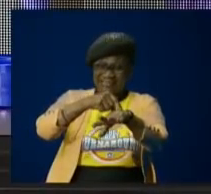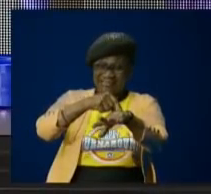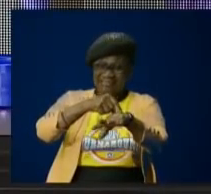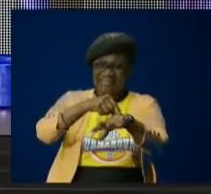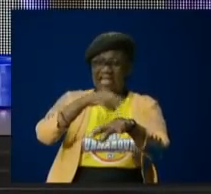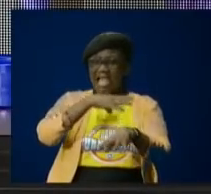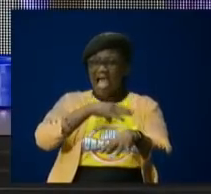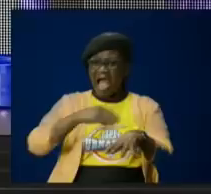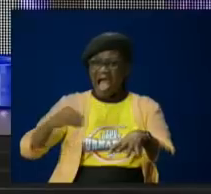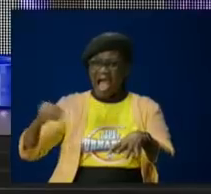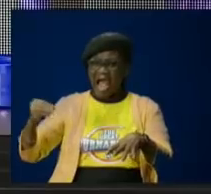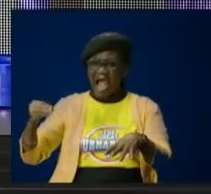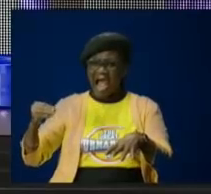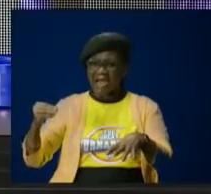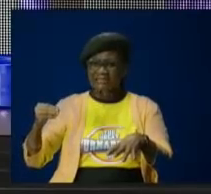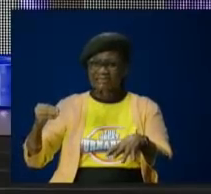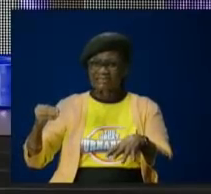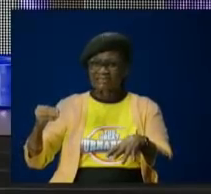and